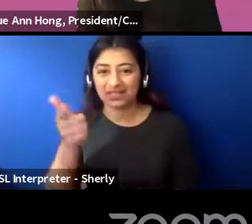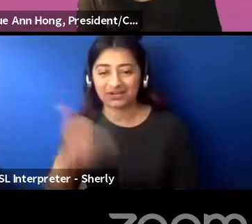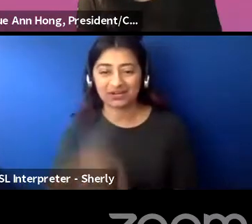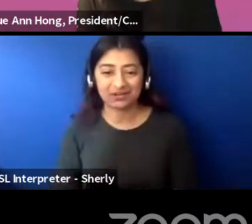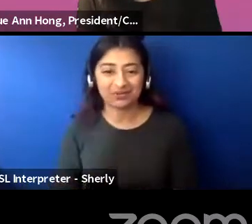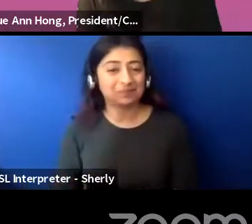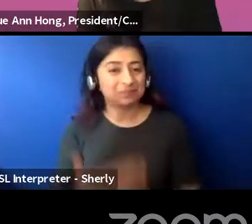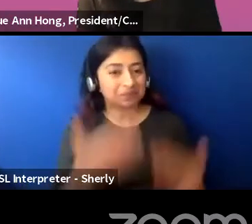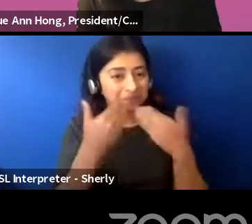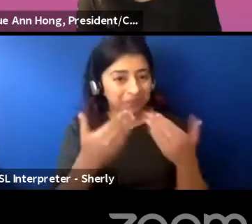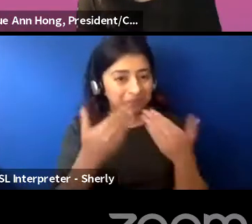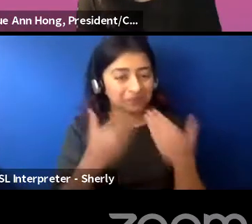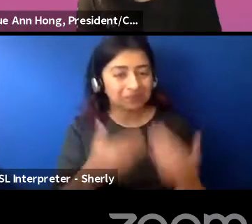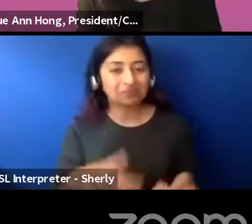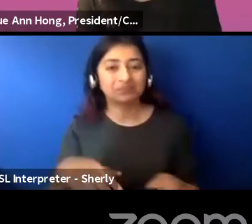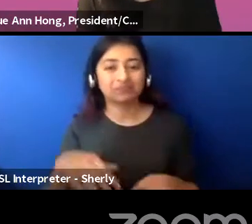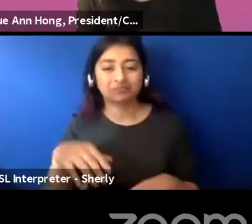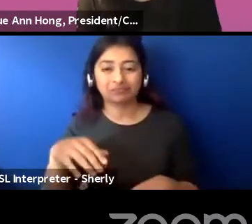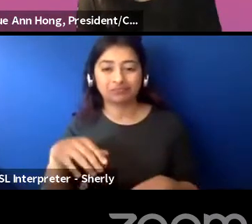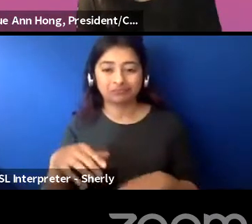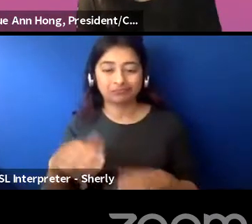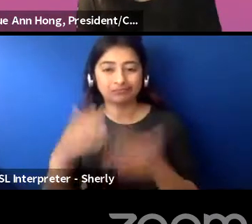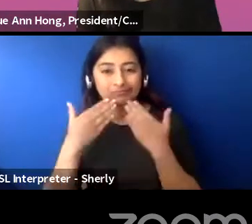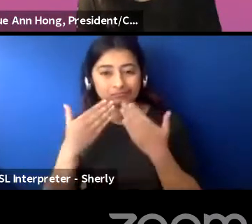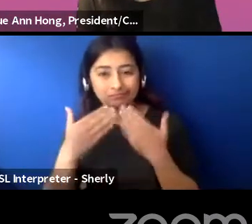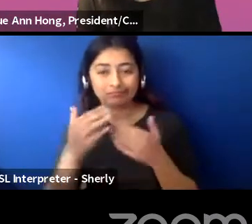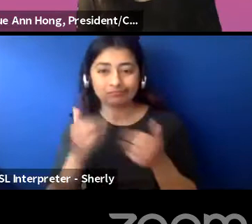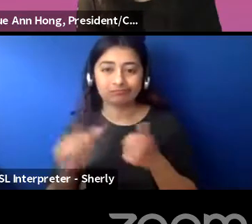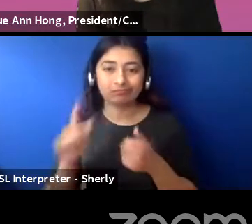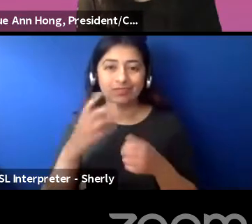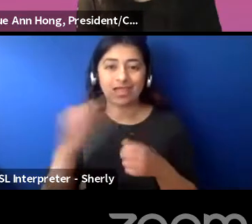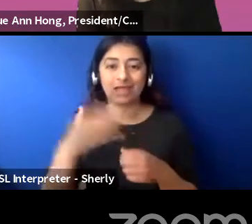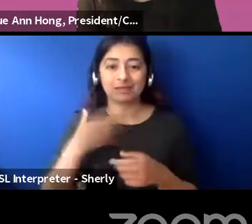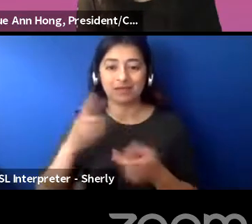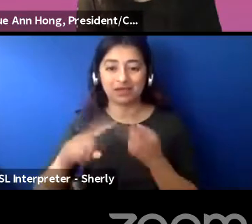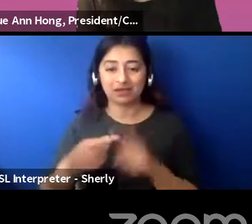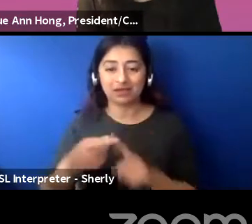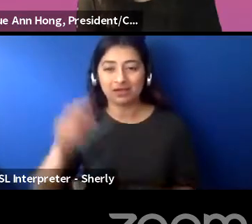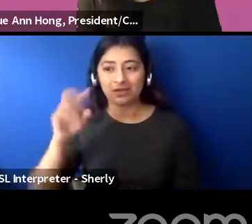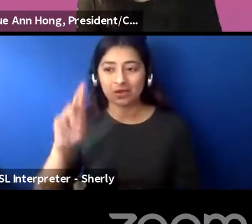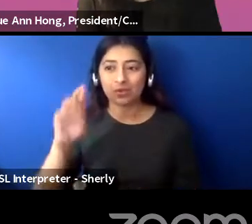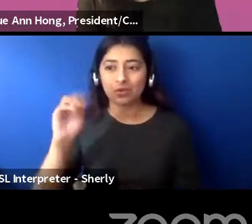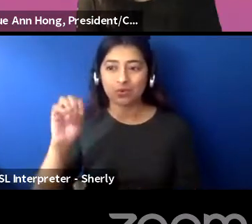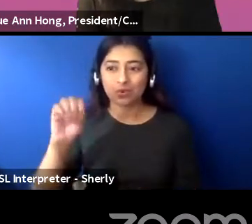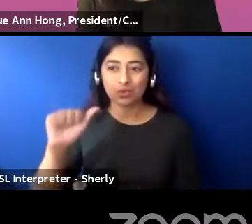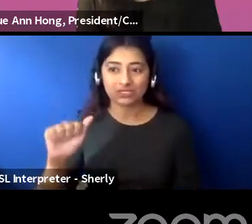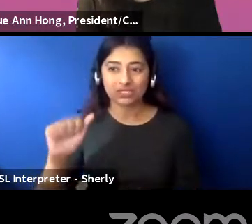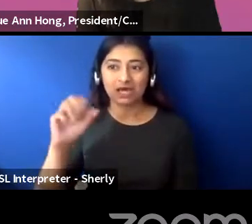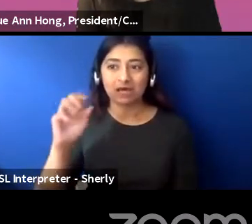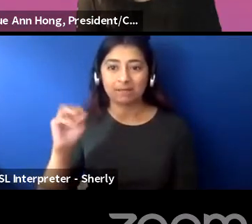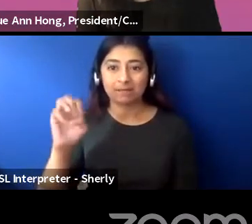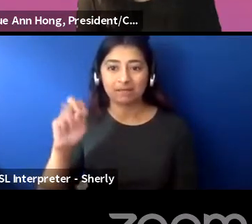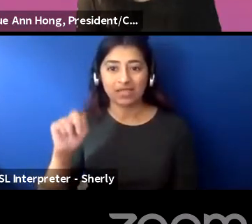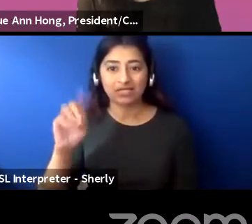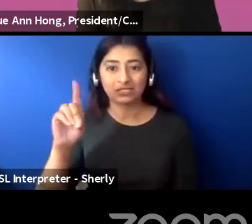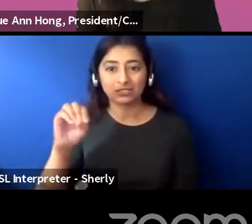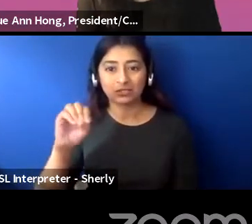thank you, Linda and Thu, the senator, and also my dear friend, Rosa Mendoza, for introducing me to this